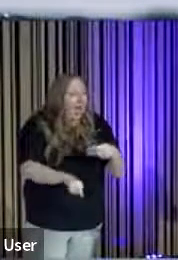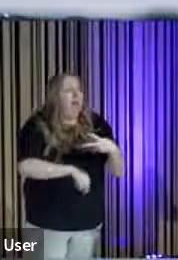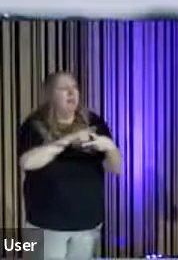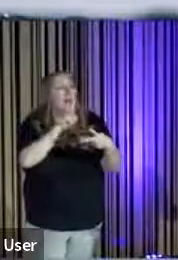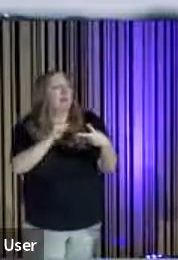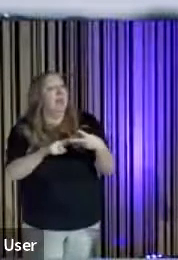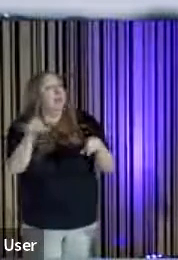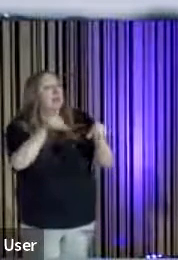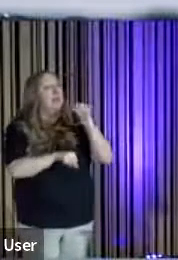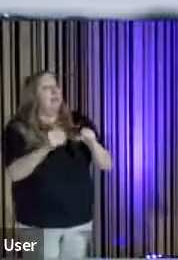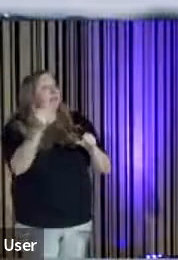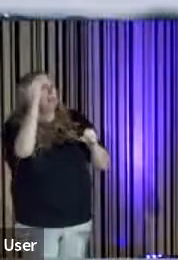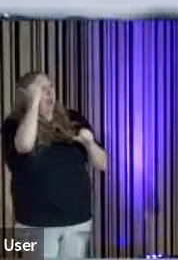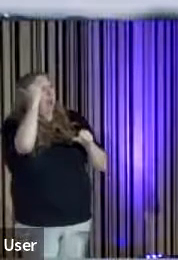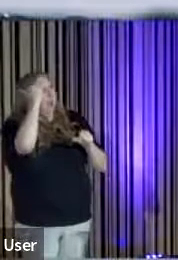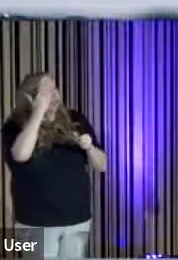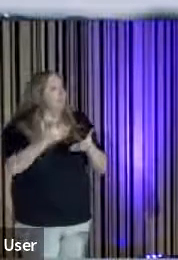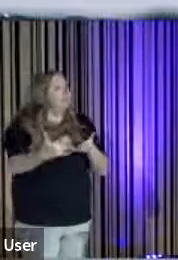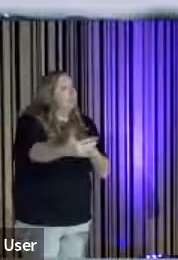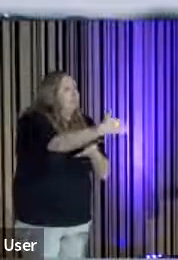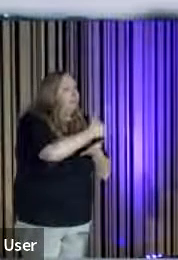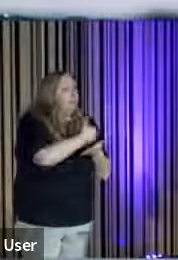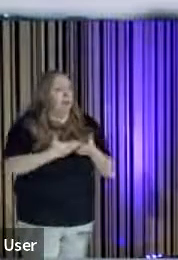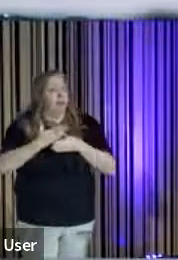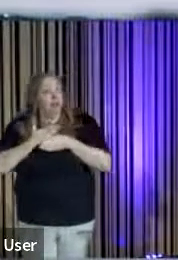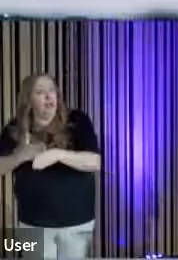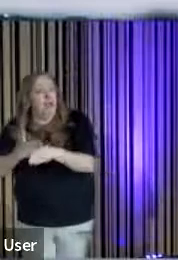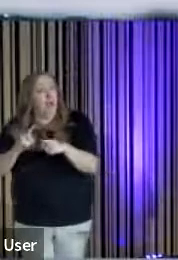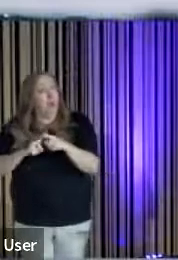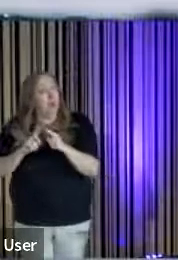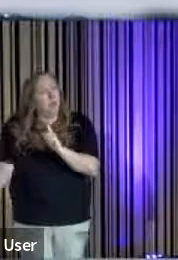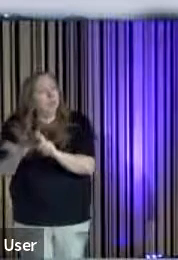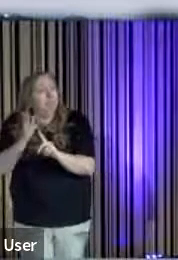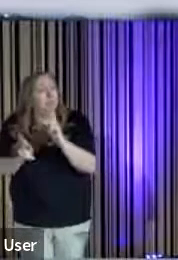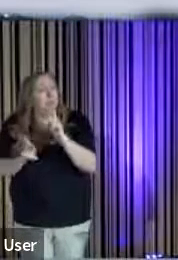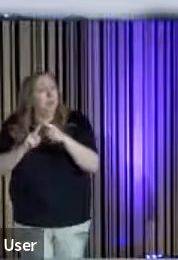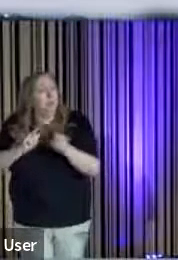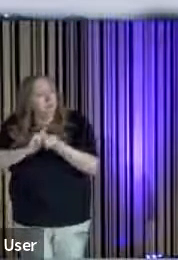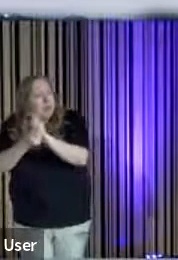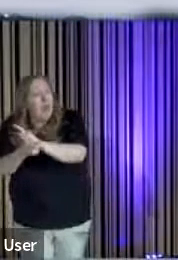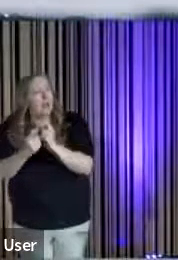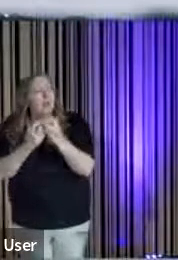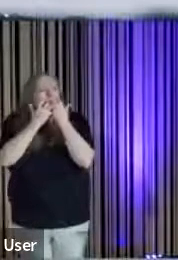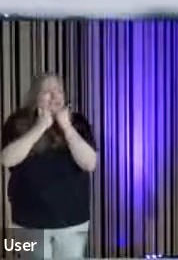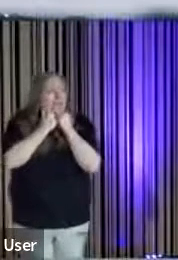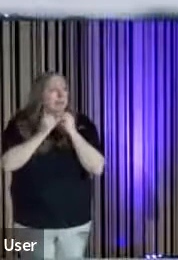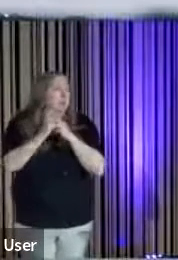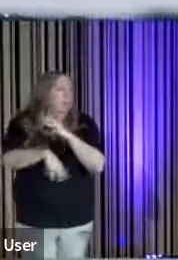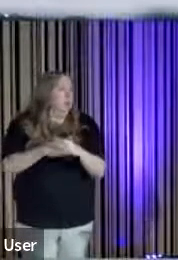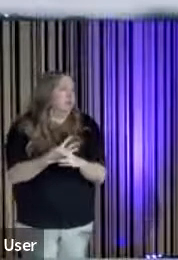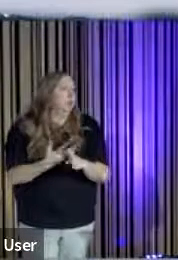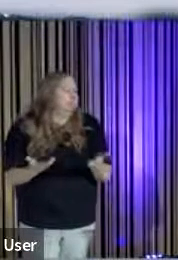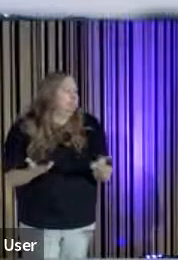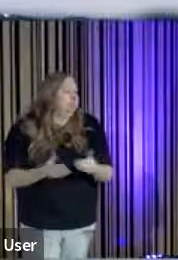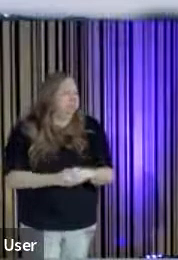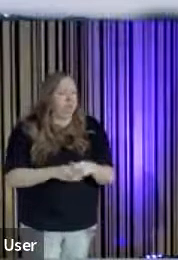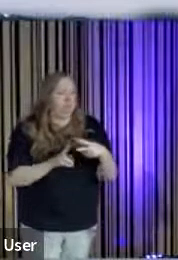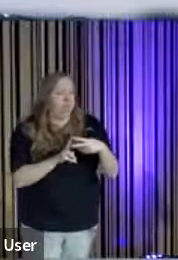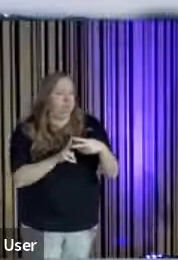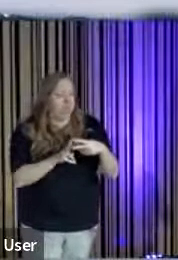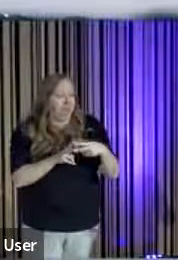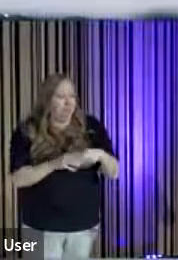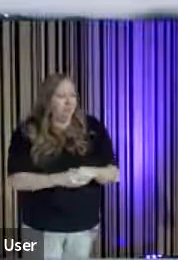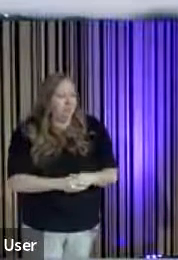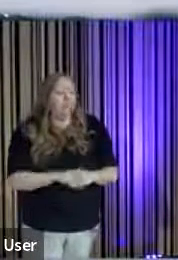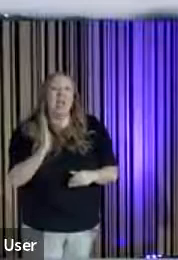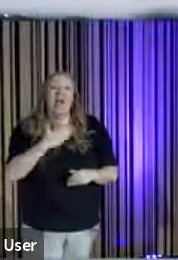to trigger change, to convince people to move, to convince them as well that there is climate change on this planet. And the ultimate